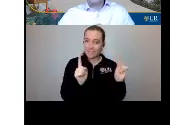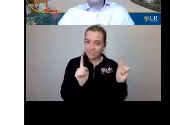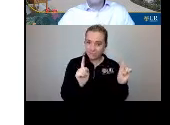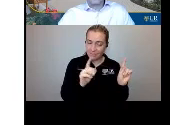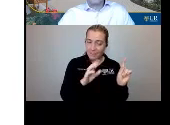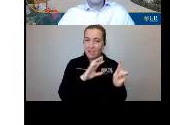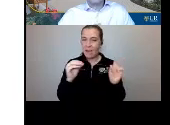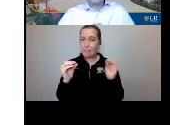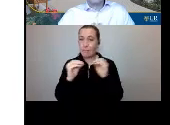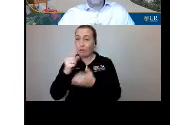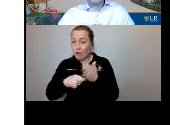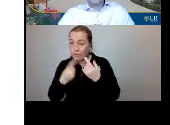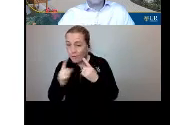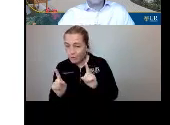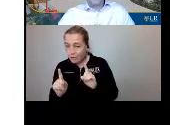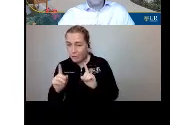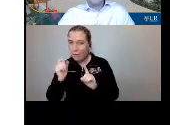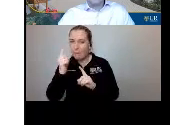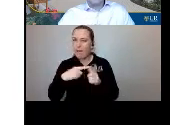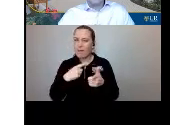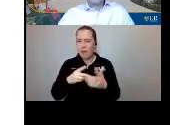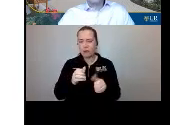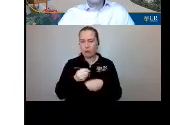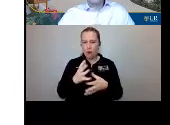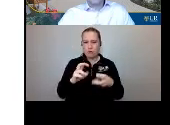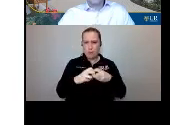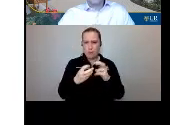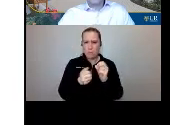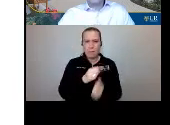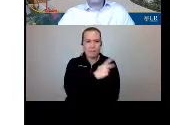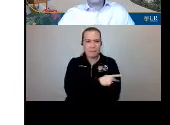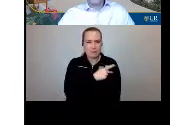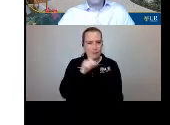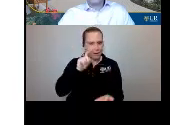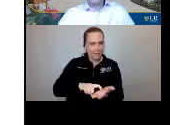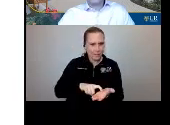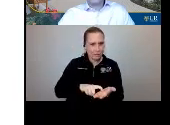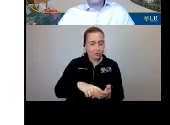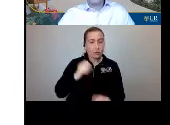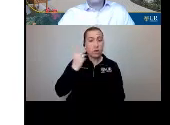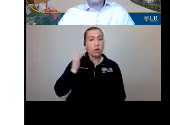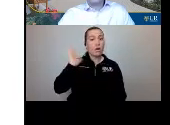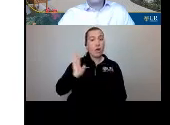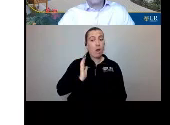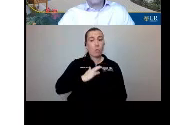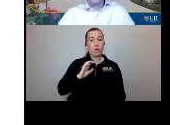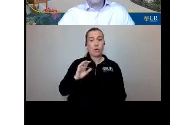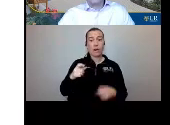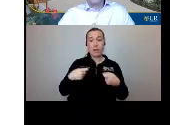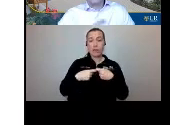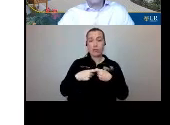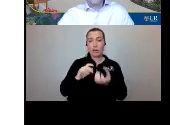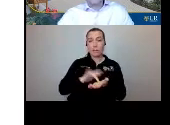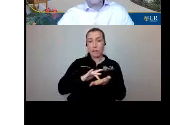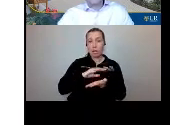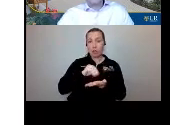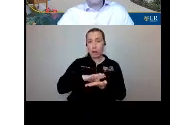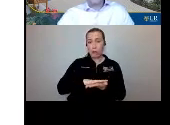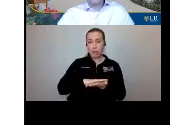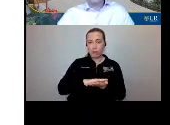led to different challenges in patient identification. So our EMRs were not really aligned to identify these patients